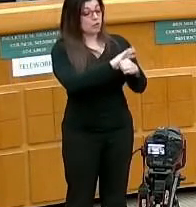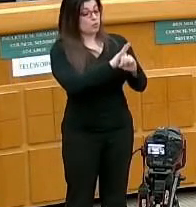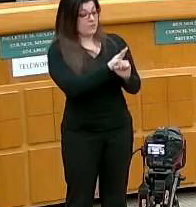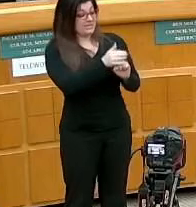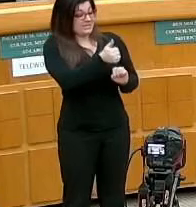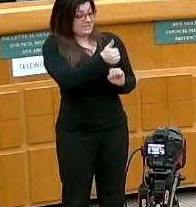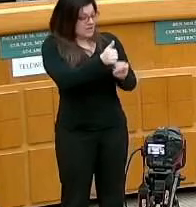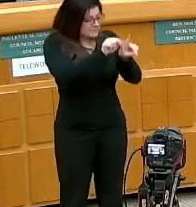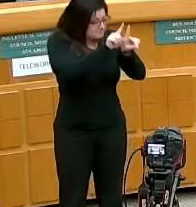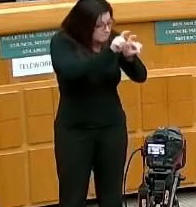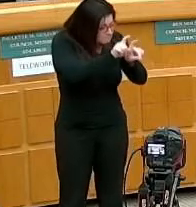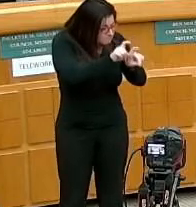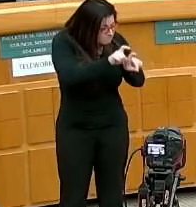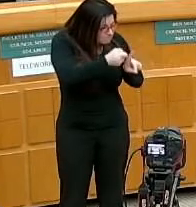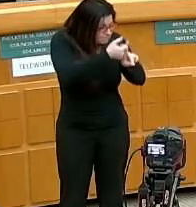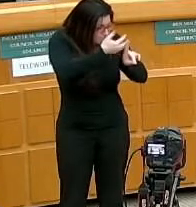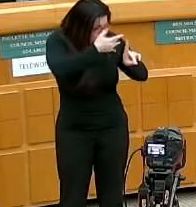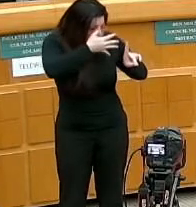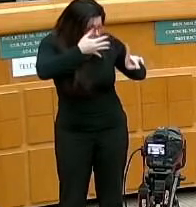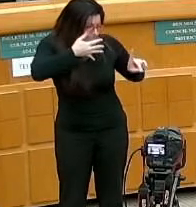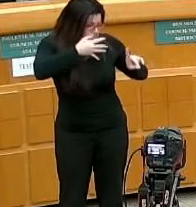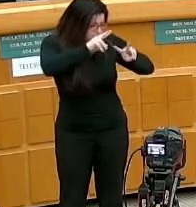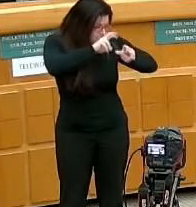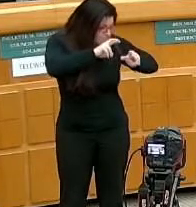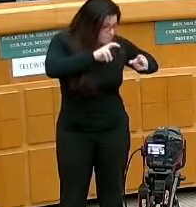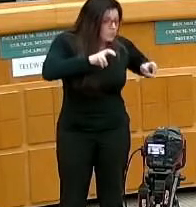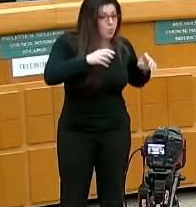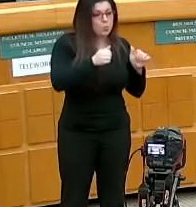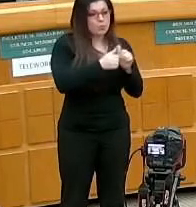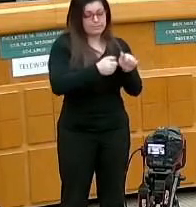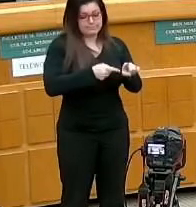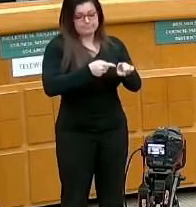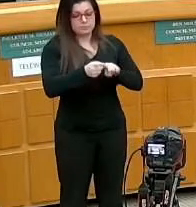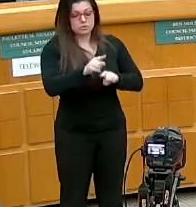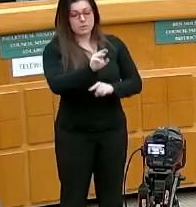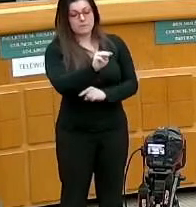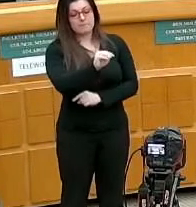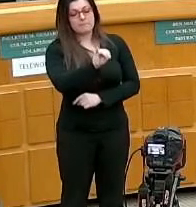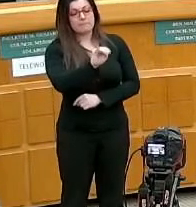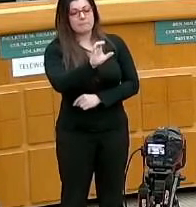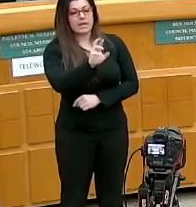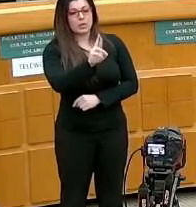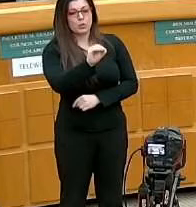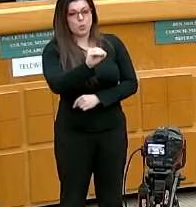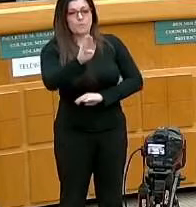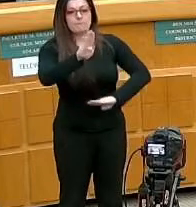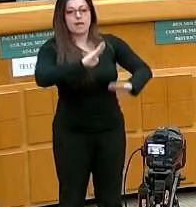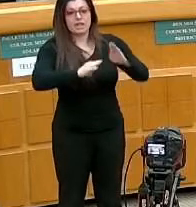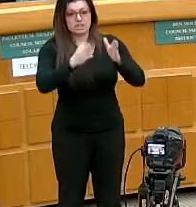with specialized personnel, microbiologists for us. We've surpassed the